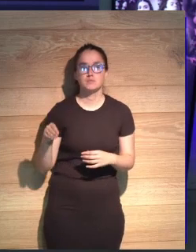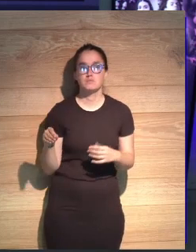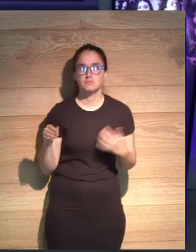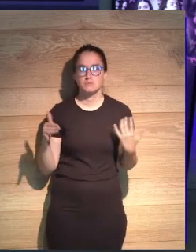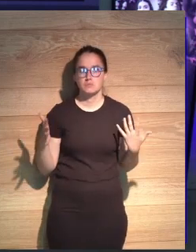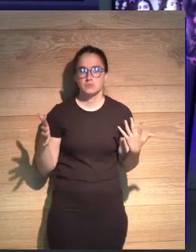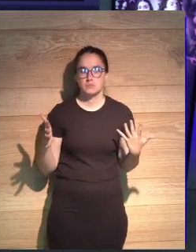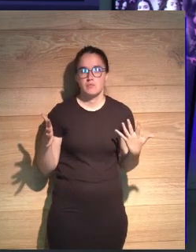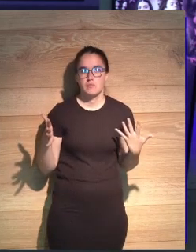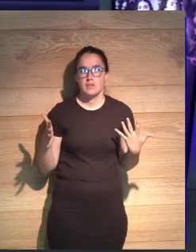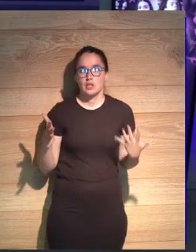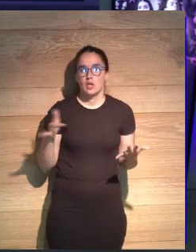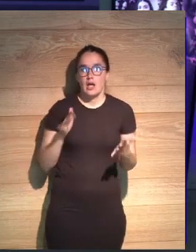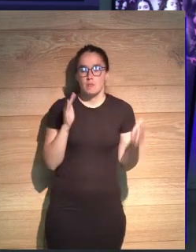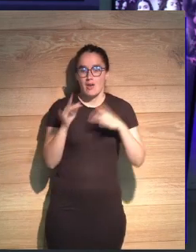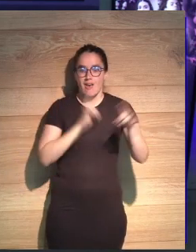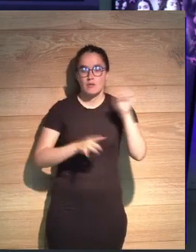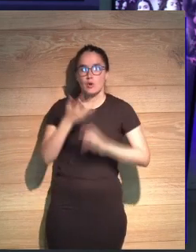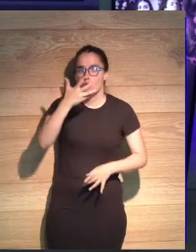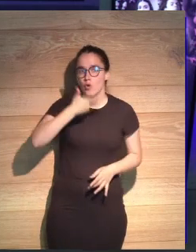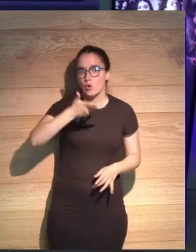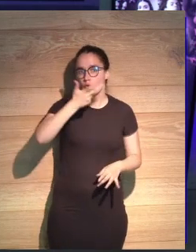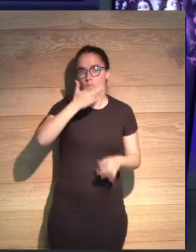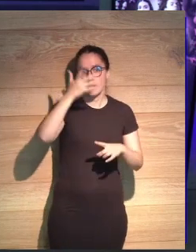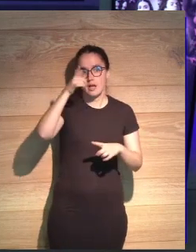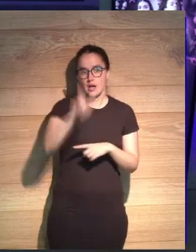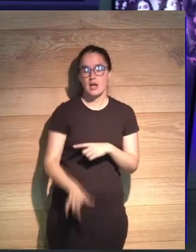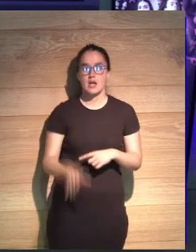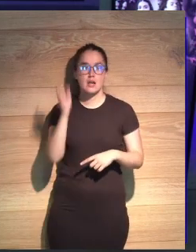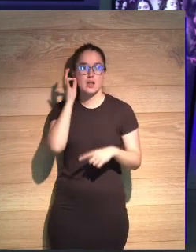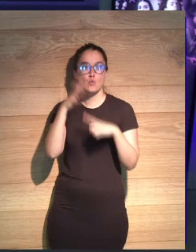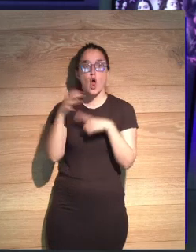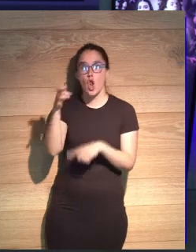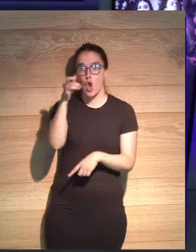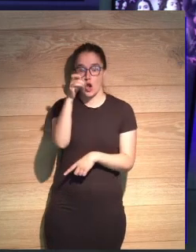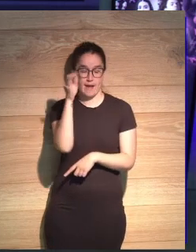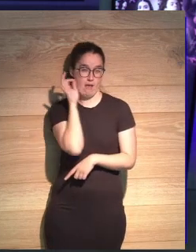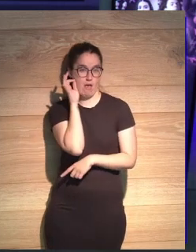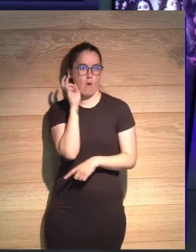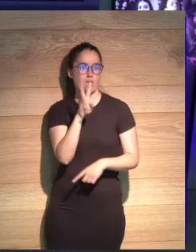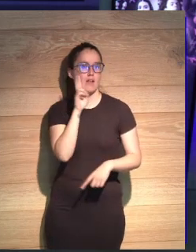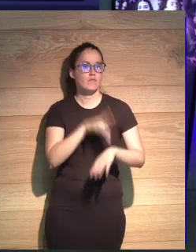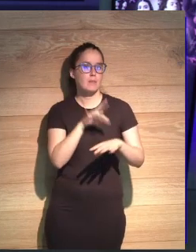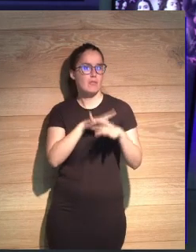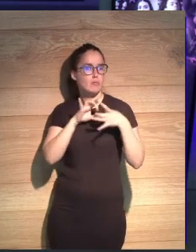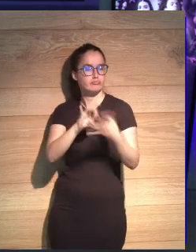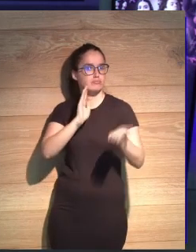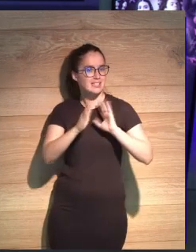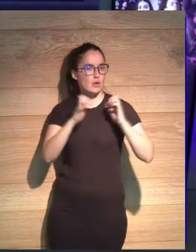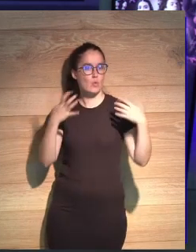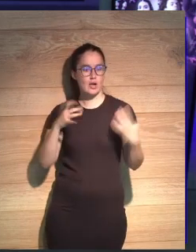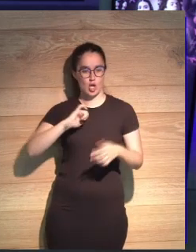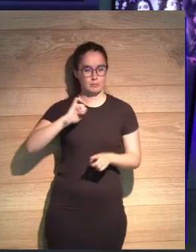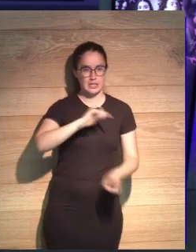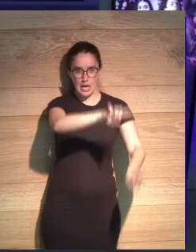is designed for young people. This is an adventure, a graphic adventure, where they meet a neurologist. They